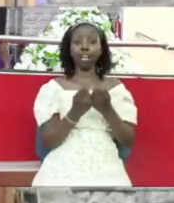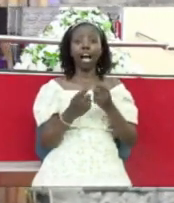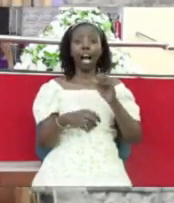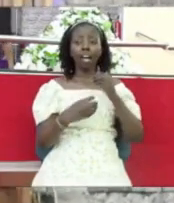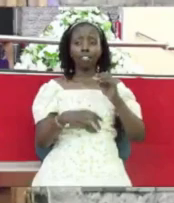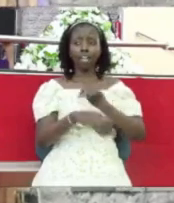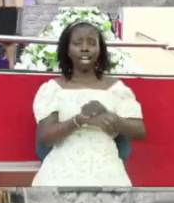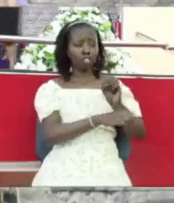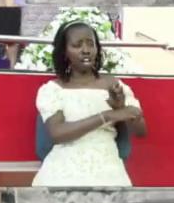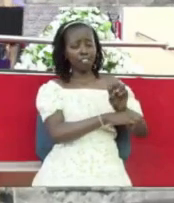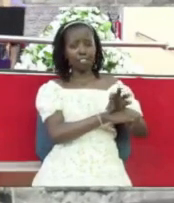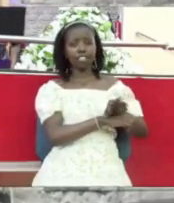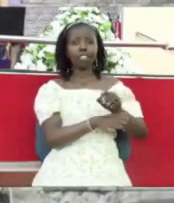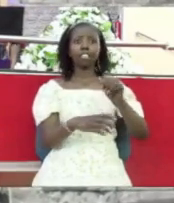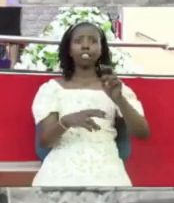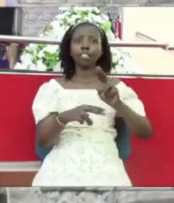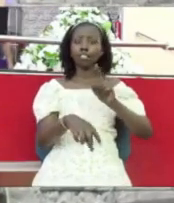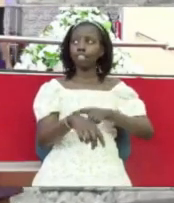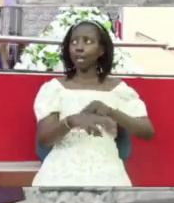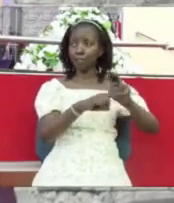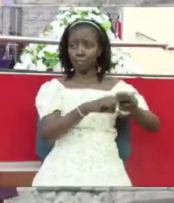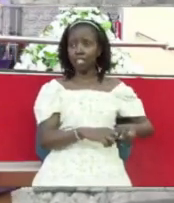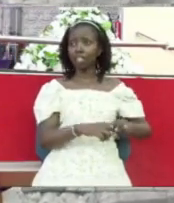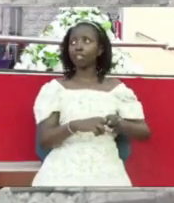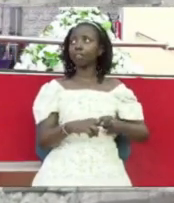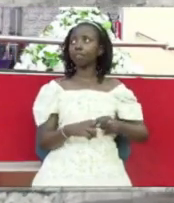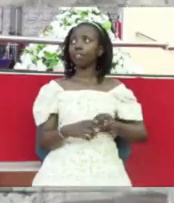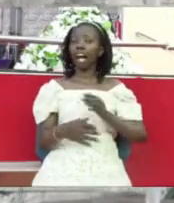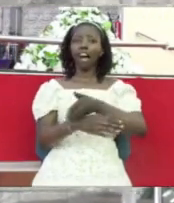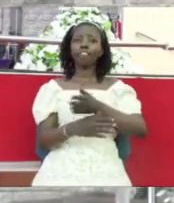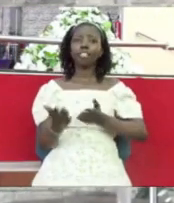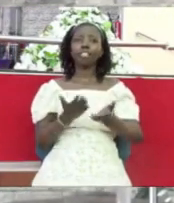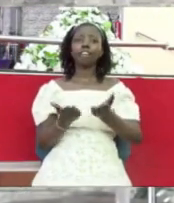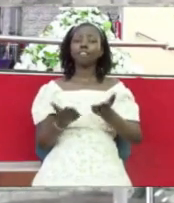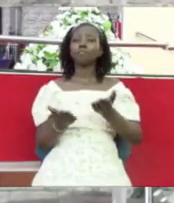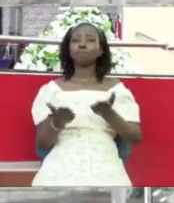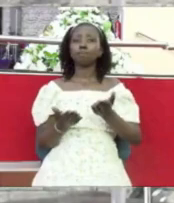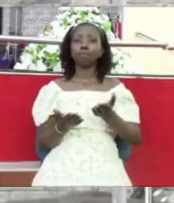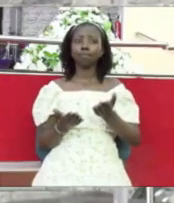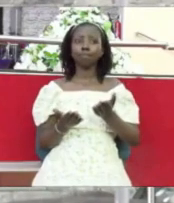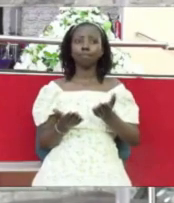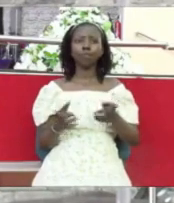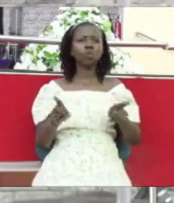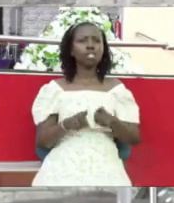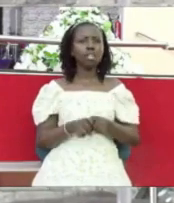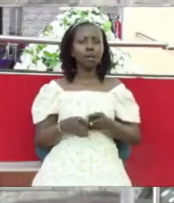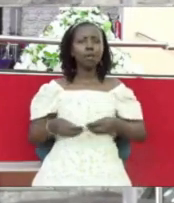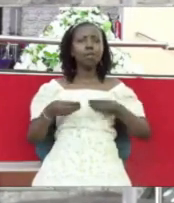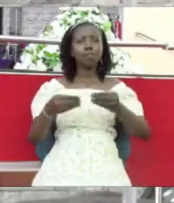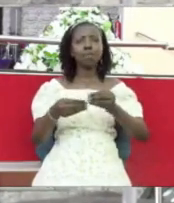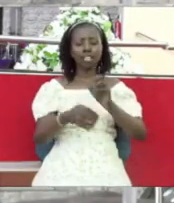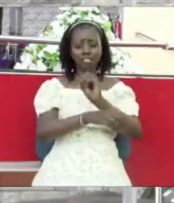cha ibada wakikaa wanaweza kupeana maono kuhusu vile pengine walifanya. We also give feedback as preachers. Hata